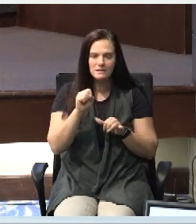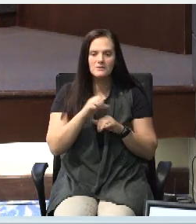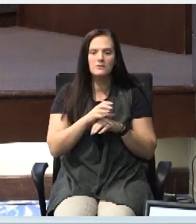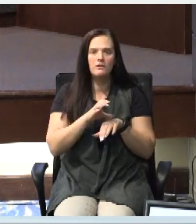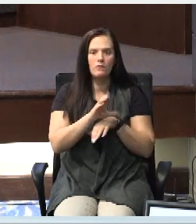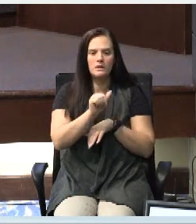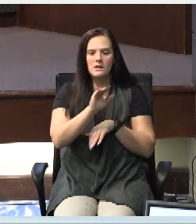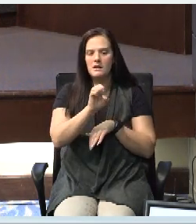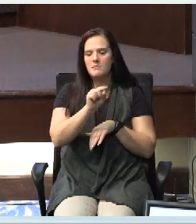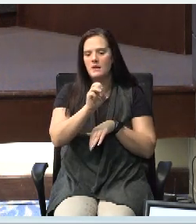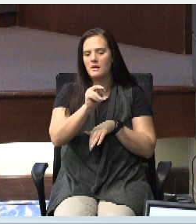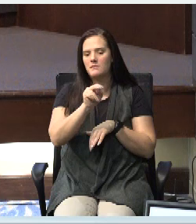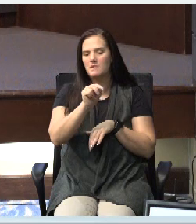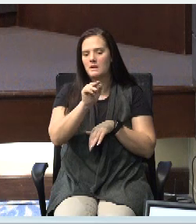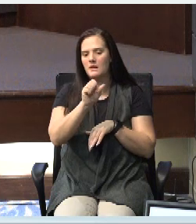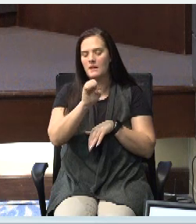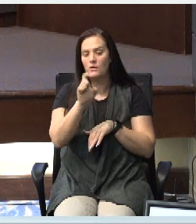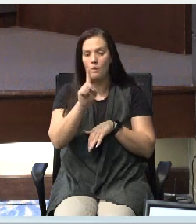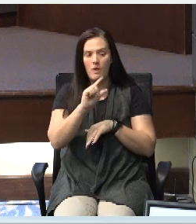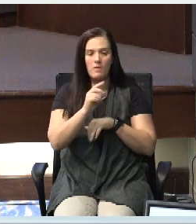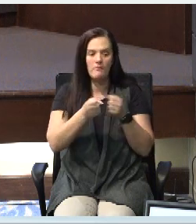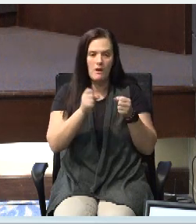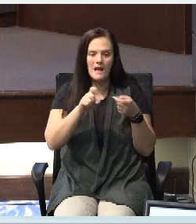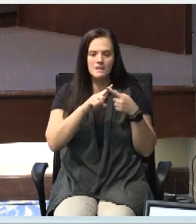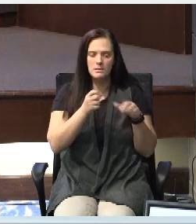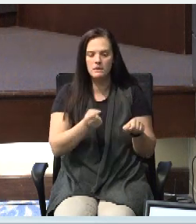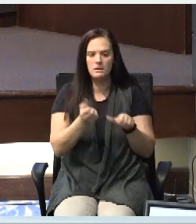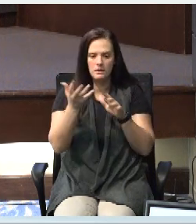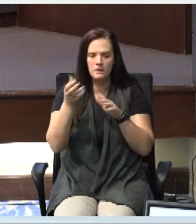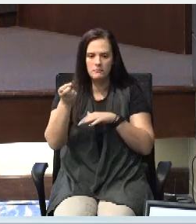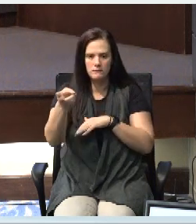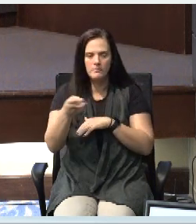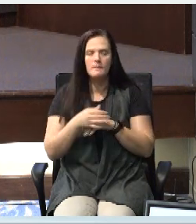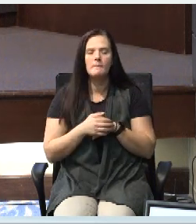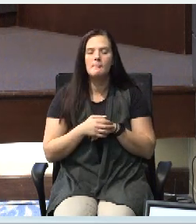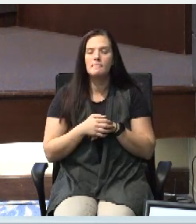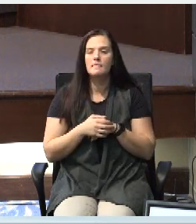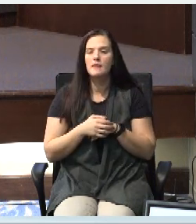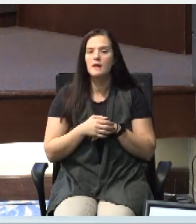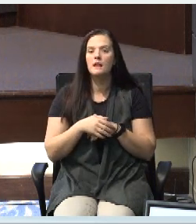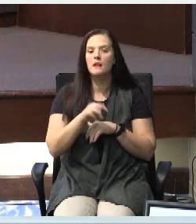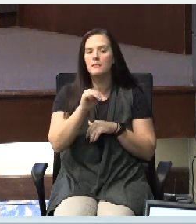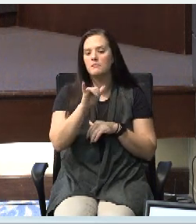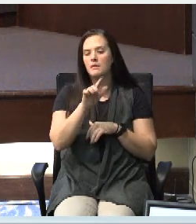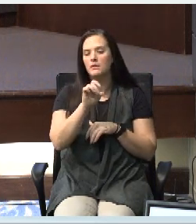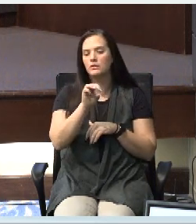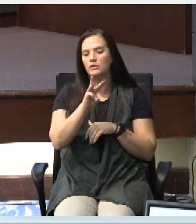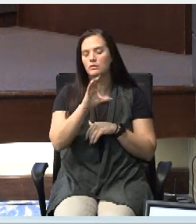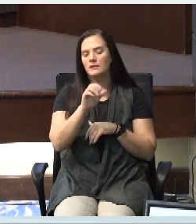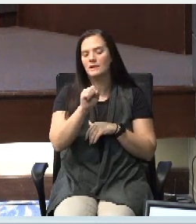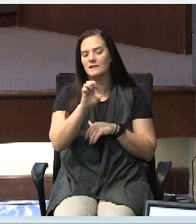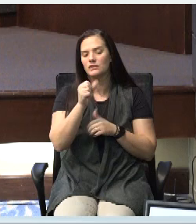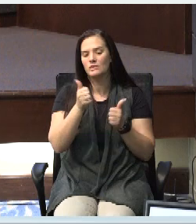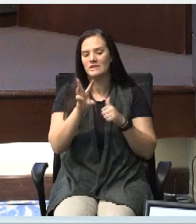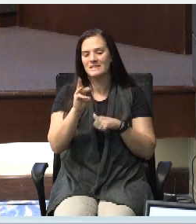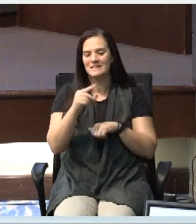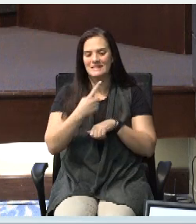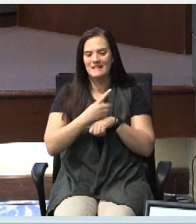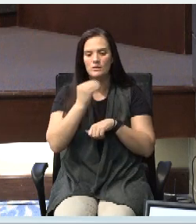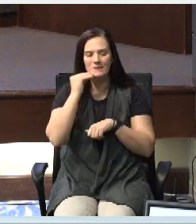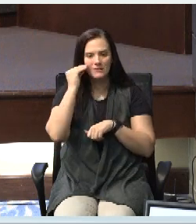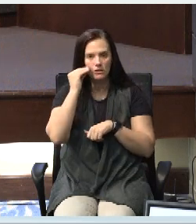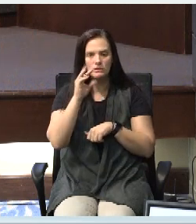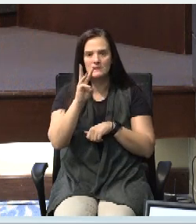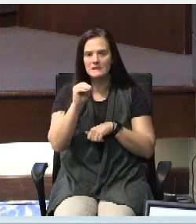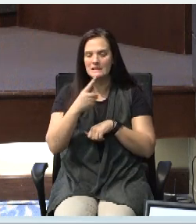case where the vehicle is removed and disposed of. Building violation cases, which are 60-day residential,